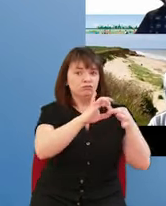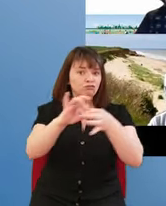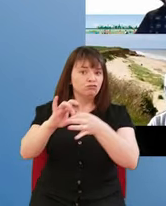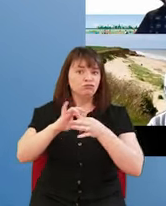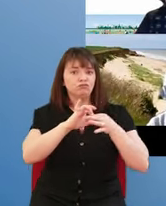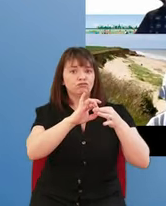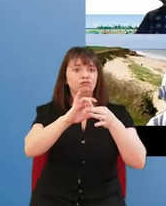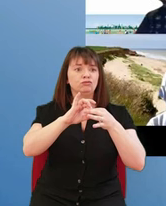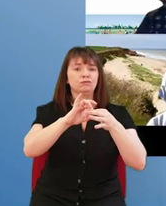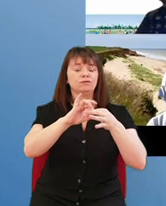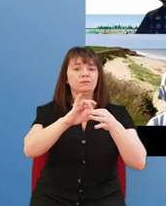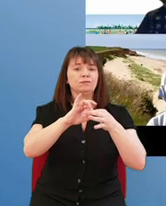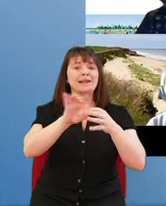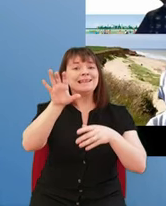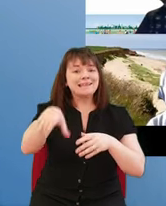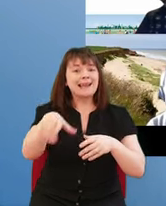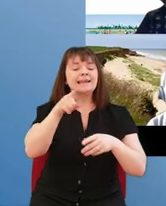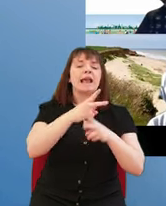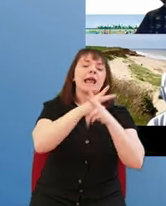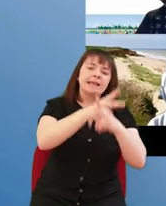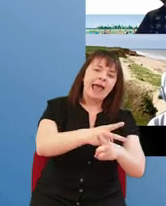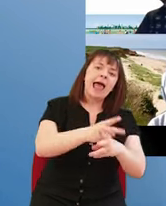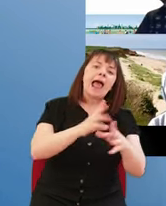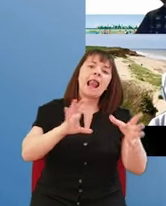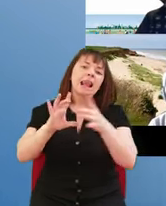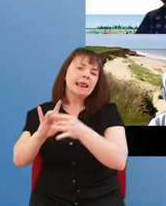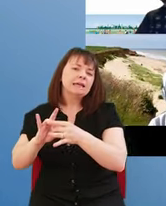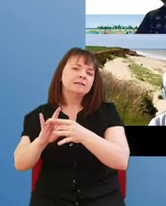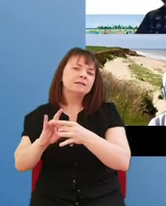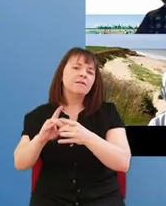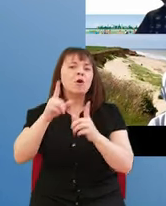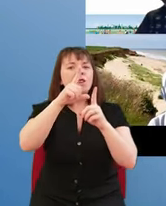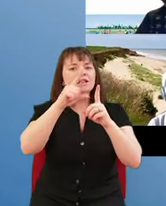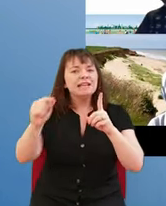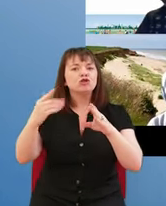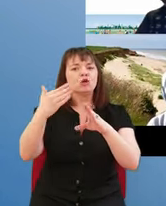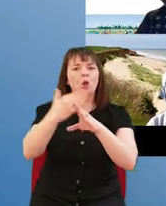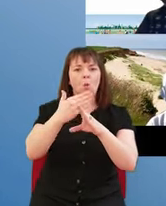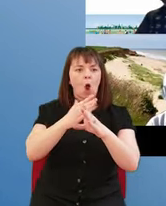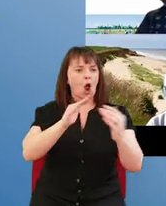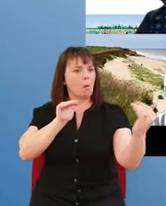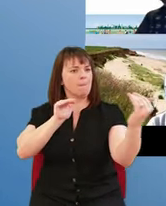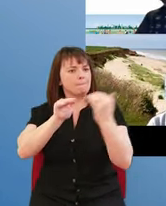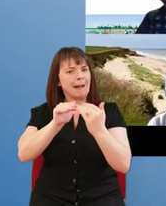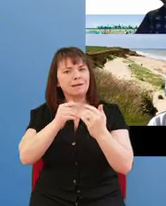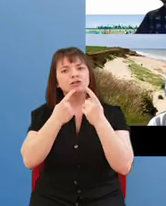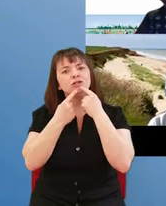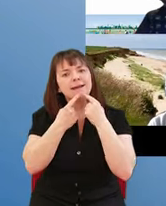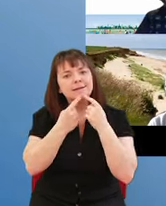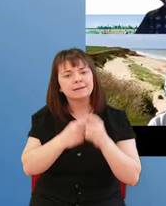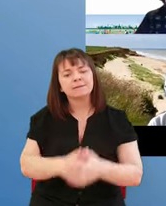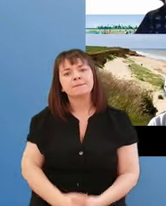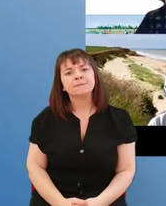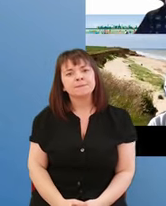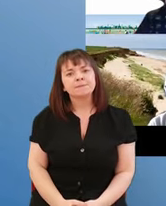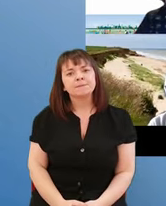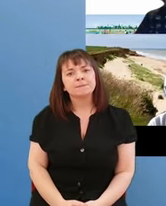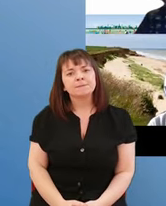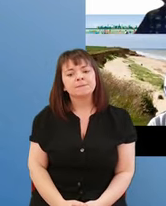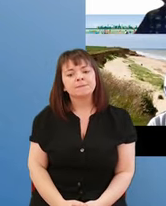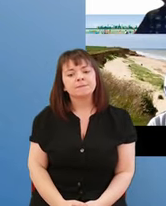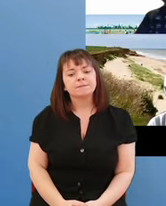That's great, thank you. It's good to see an action plan, and yes, I'm sure we want to see you come back and give us an update. And I